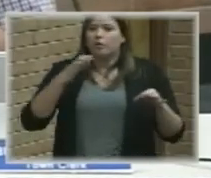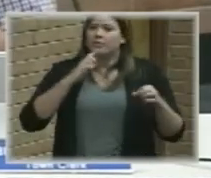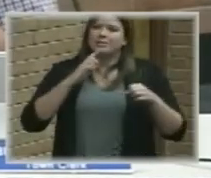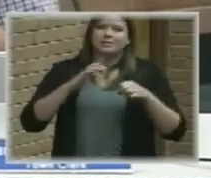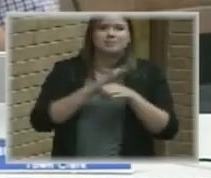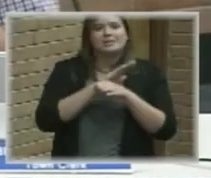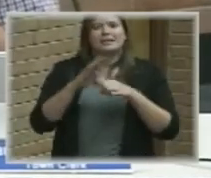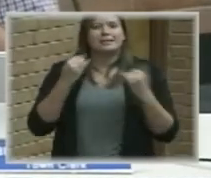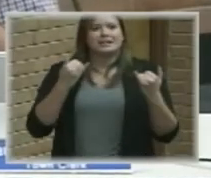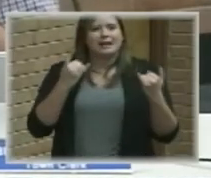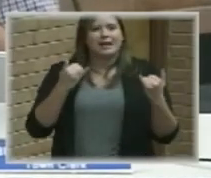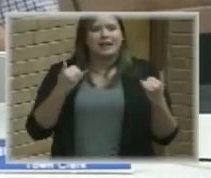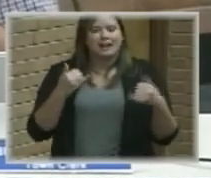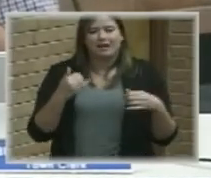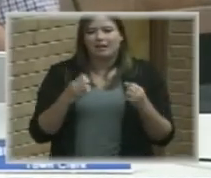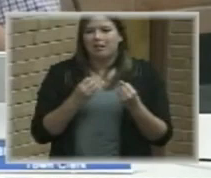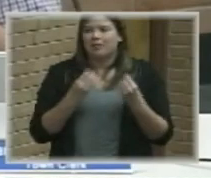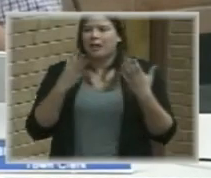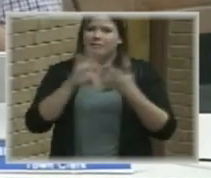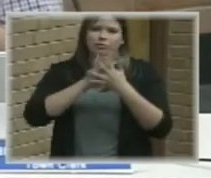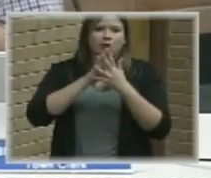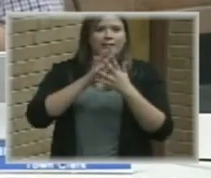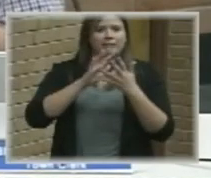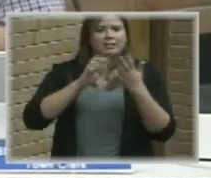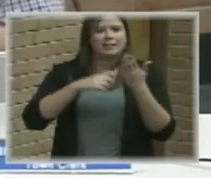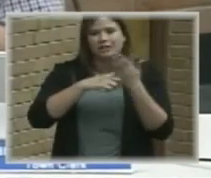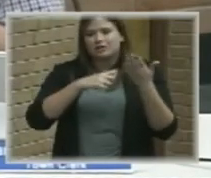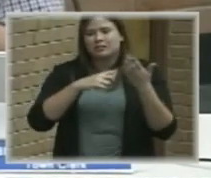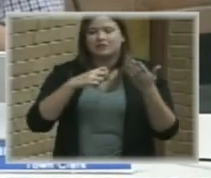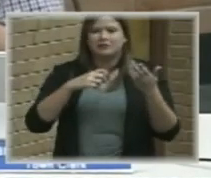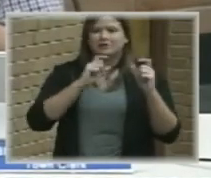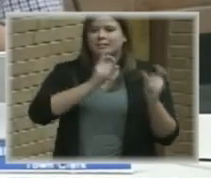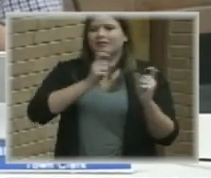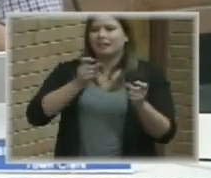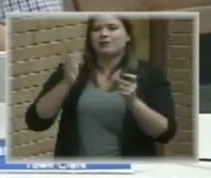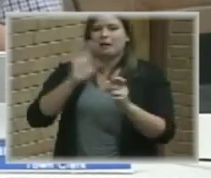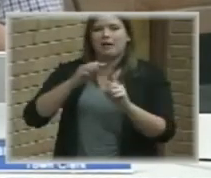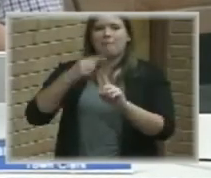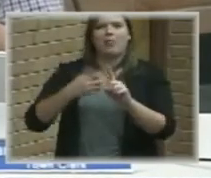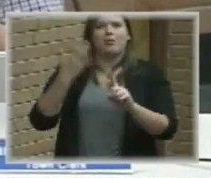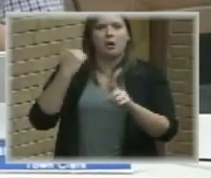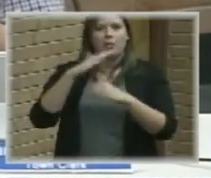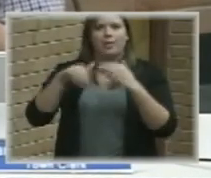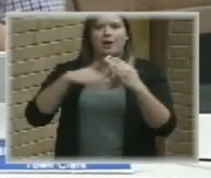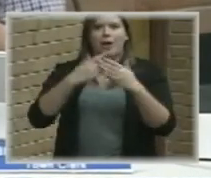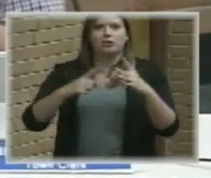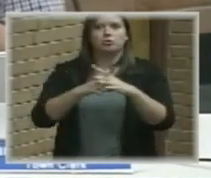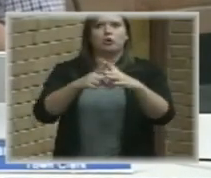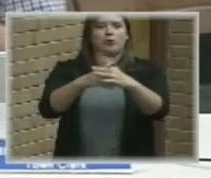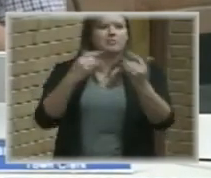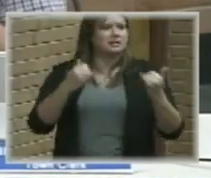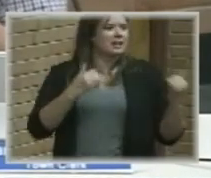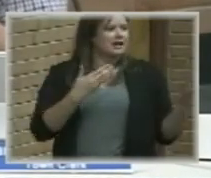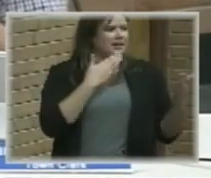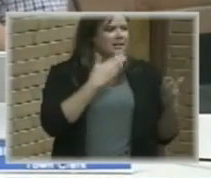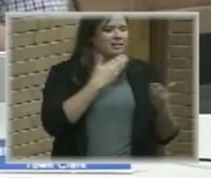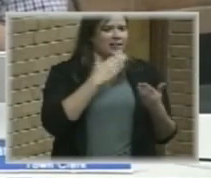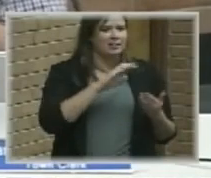traffic tickets issued, a month ago for them to all show up today. But thank you, Captain